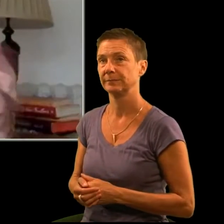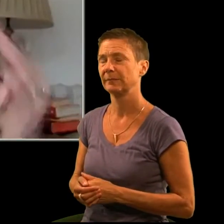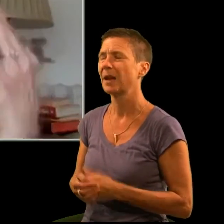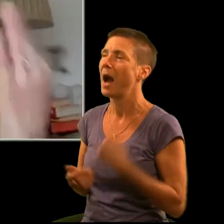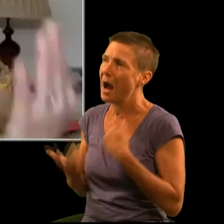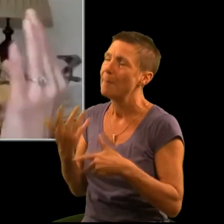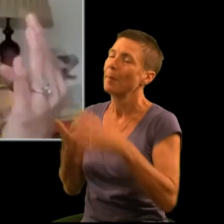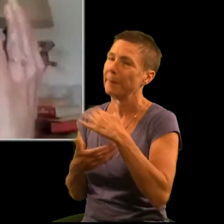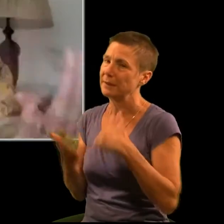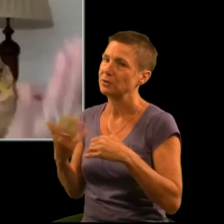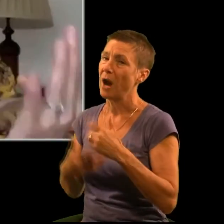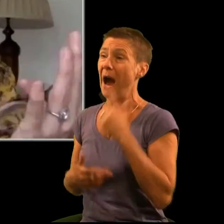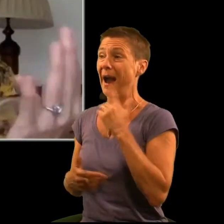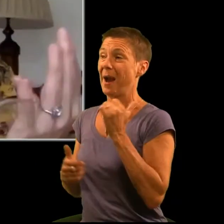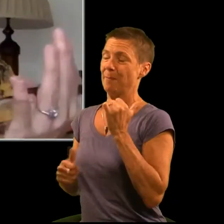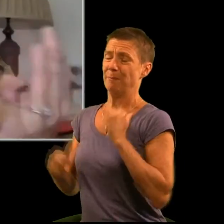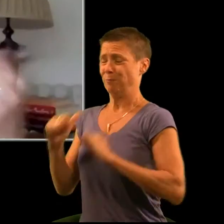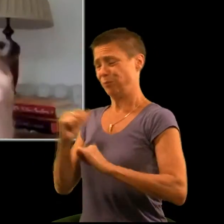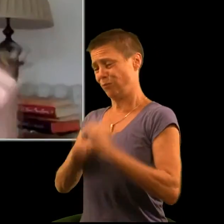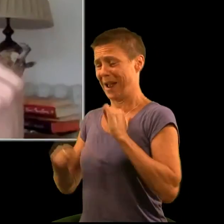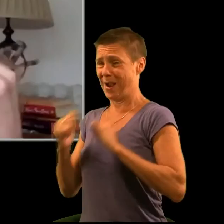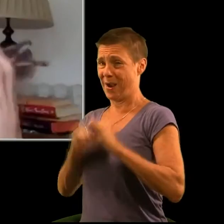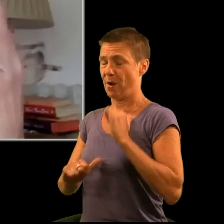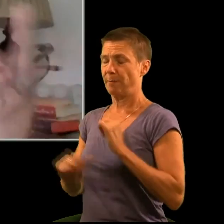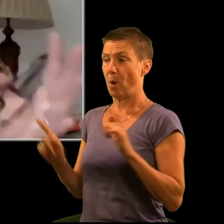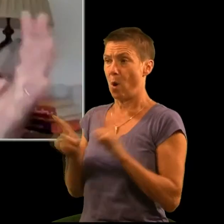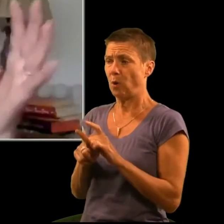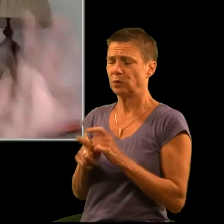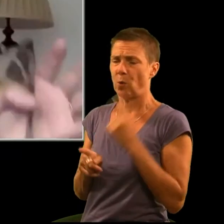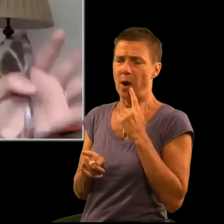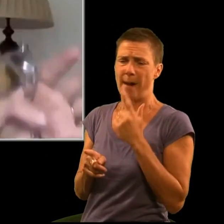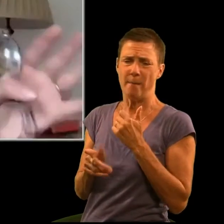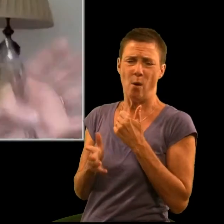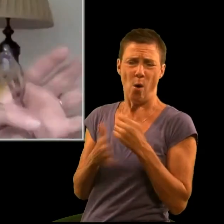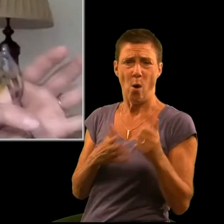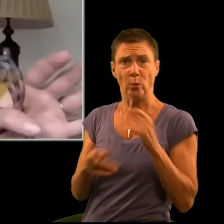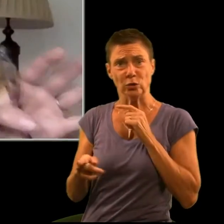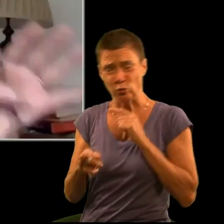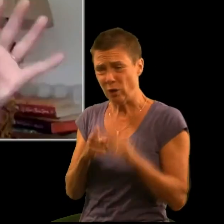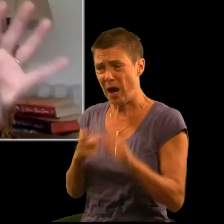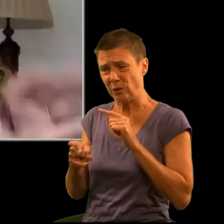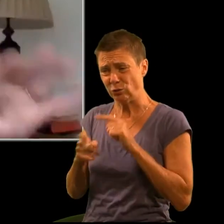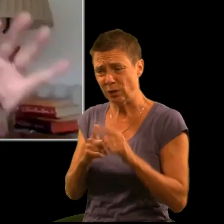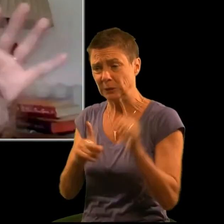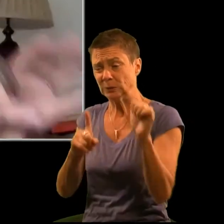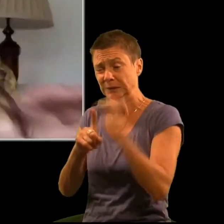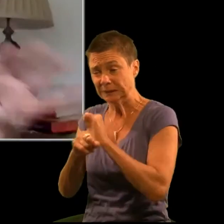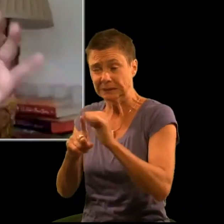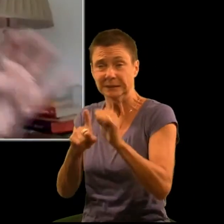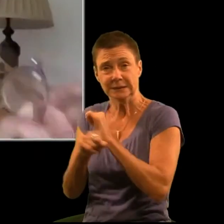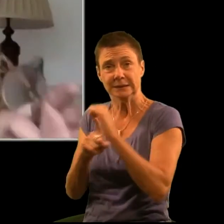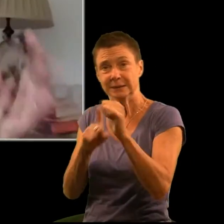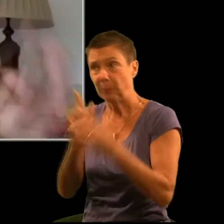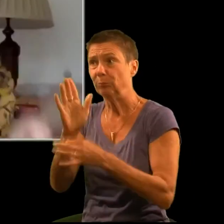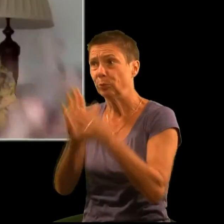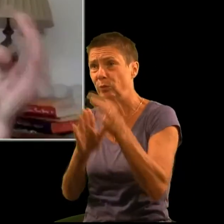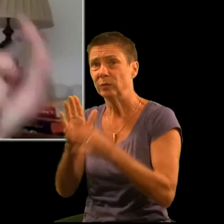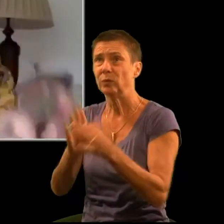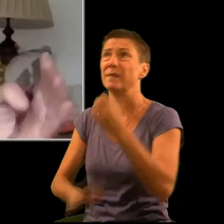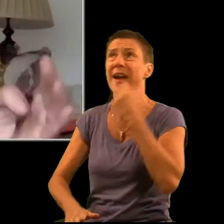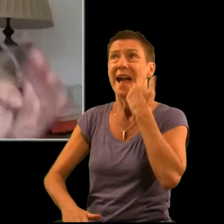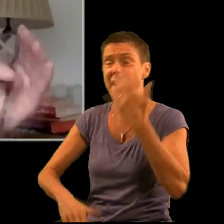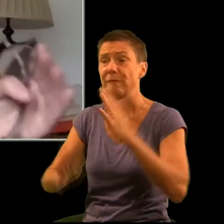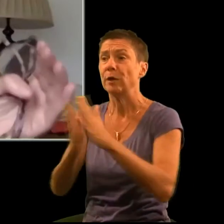mixture. I am proud, but then also I'm always trying to improve. I'm always,